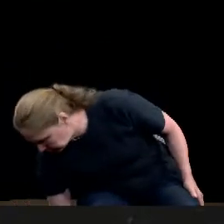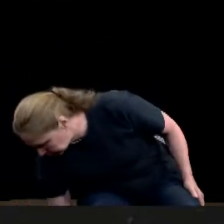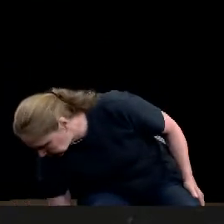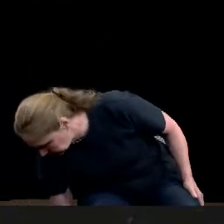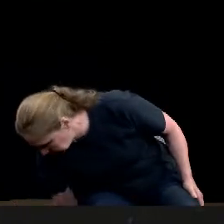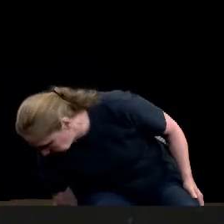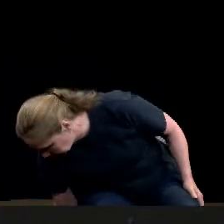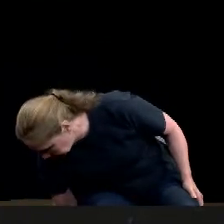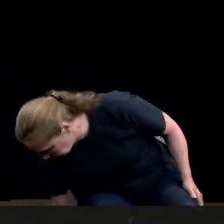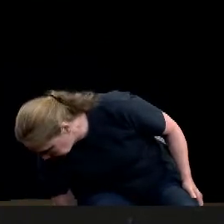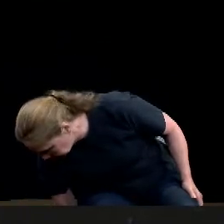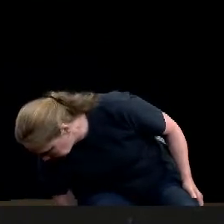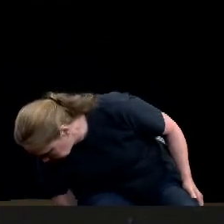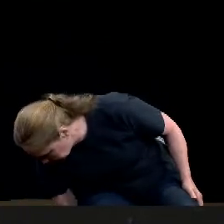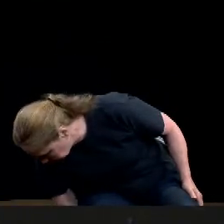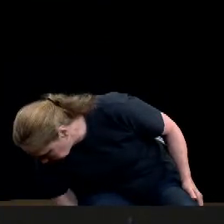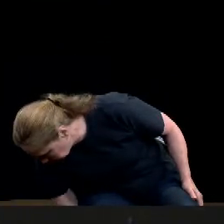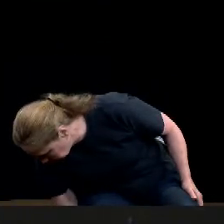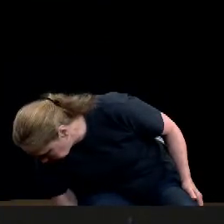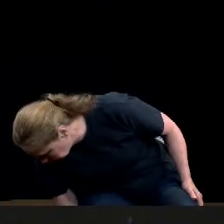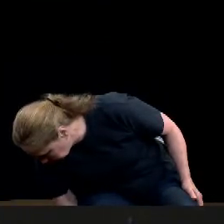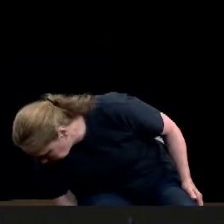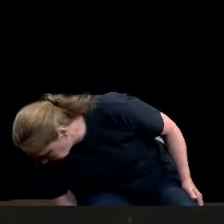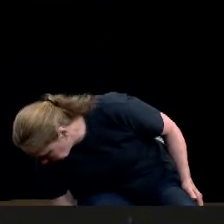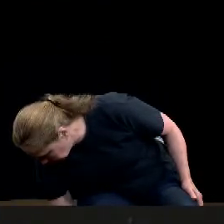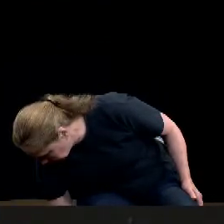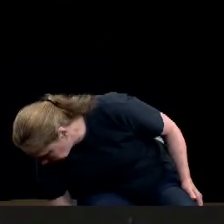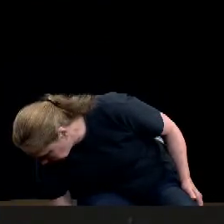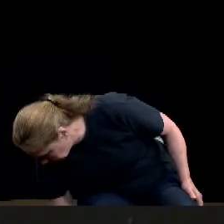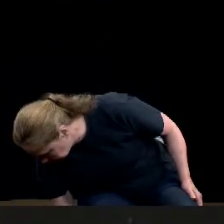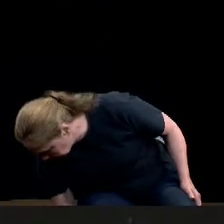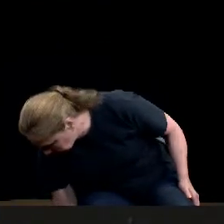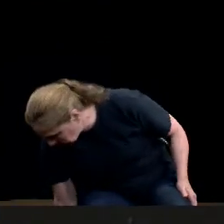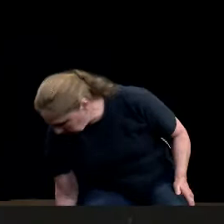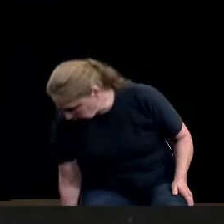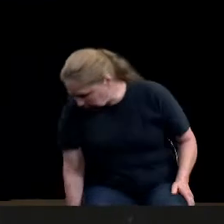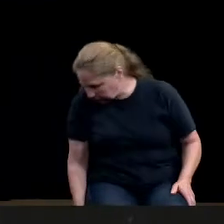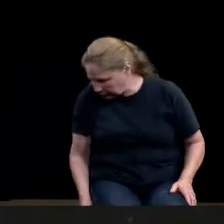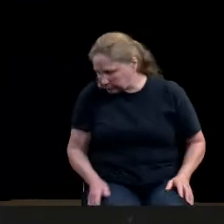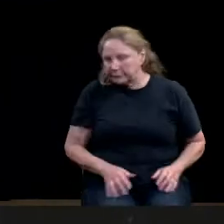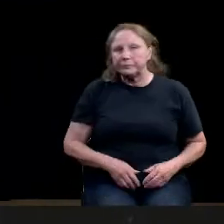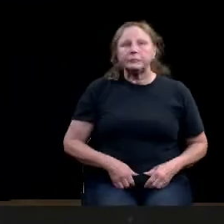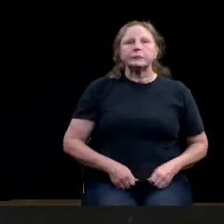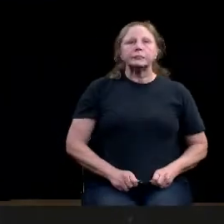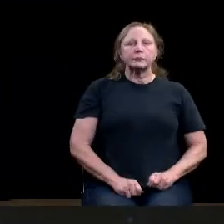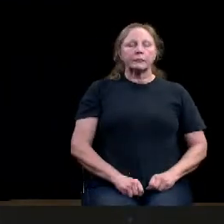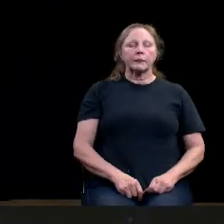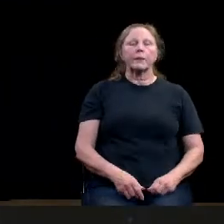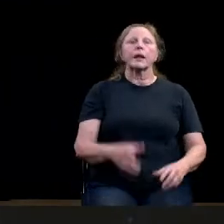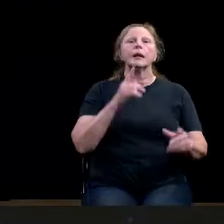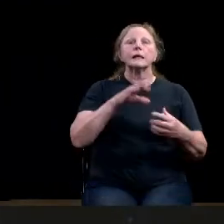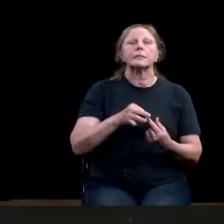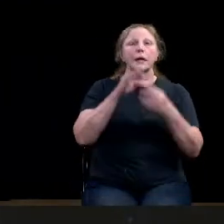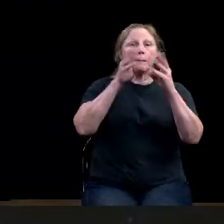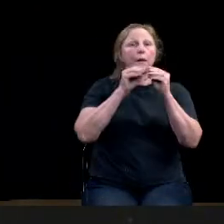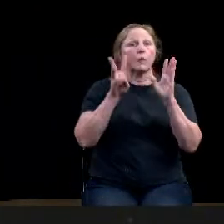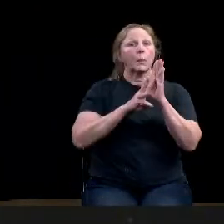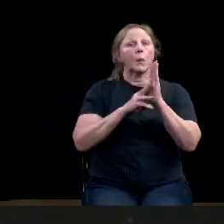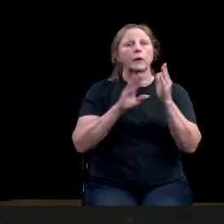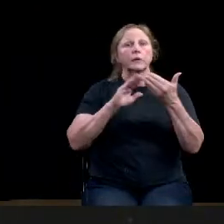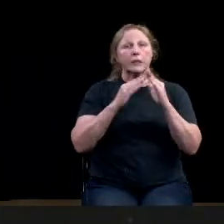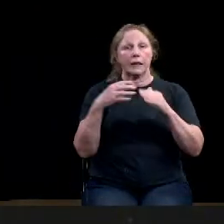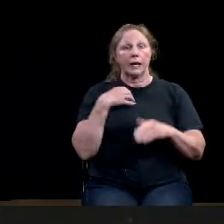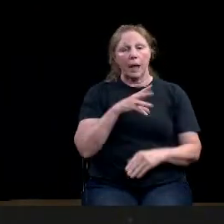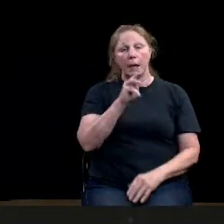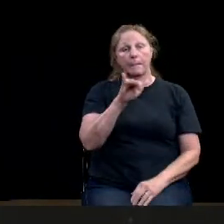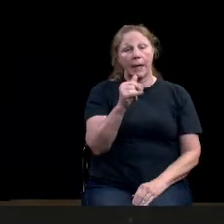the special meeting of the Waco City Council on May 11th, 2021 to order at 4:30 p.m. Welcome to the City Council meeting to canvass the